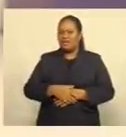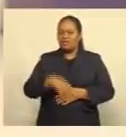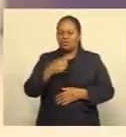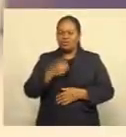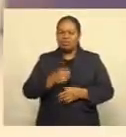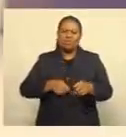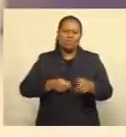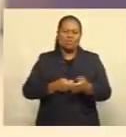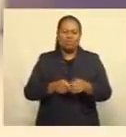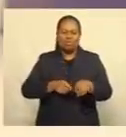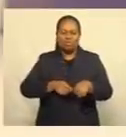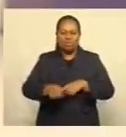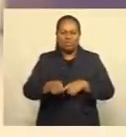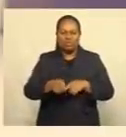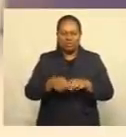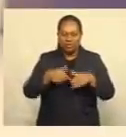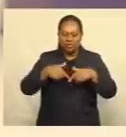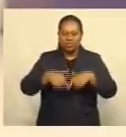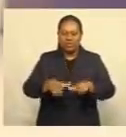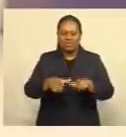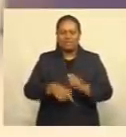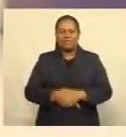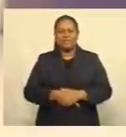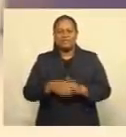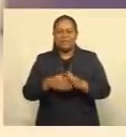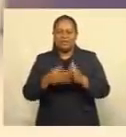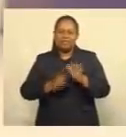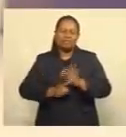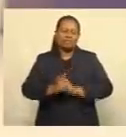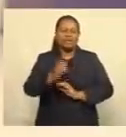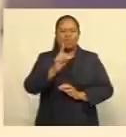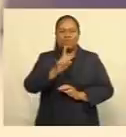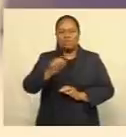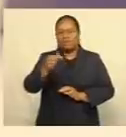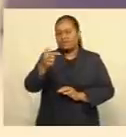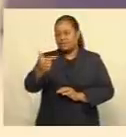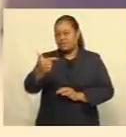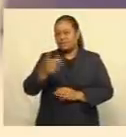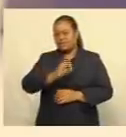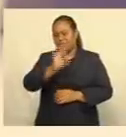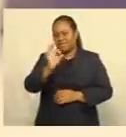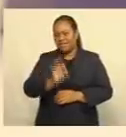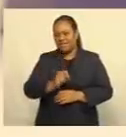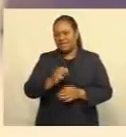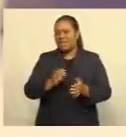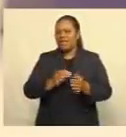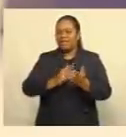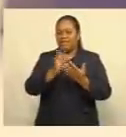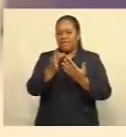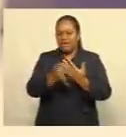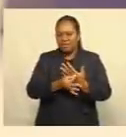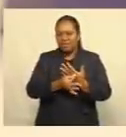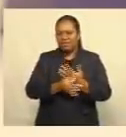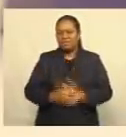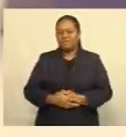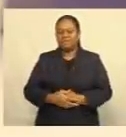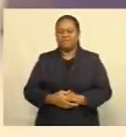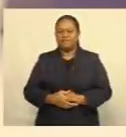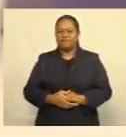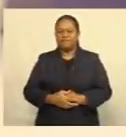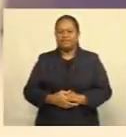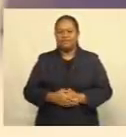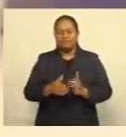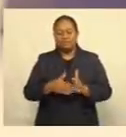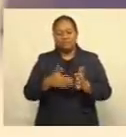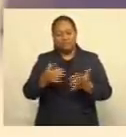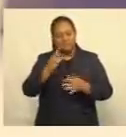travel again. Overall, sales rose 1.4% from February, outpacing market forecast of 1%. Looking